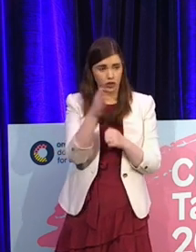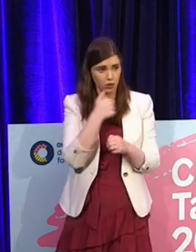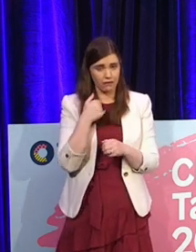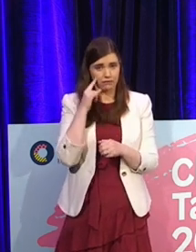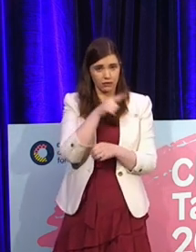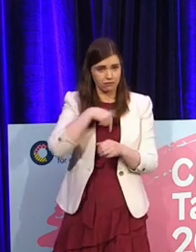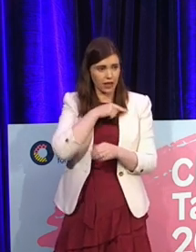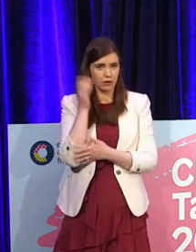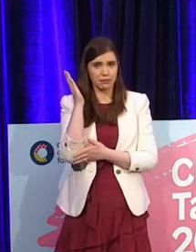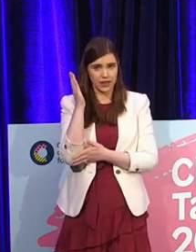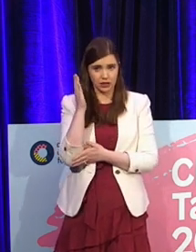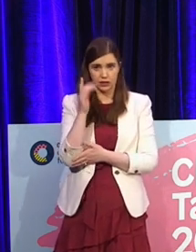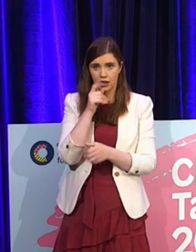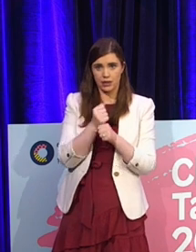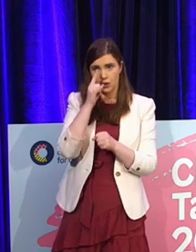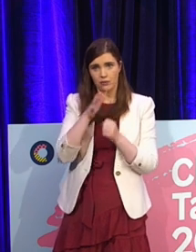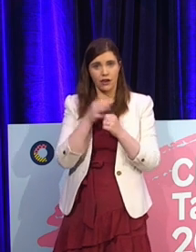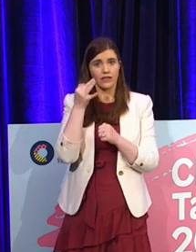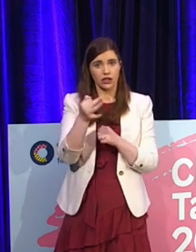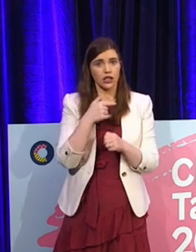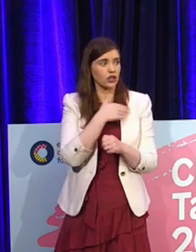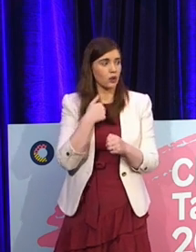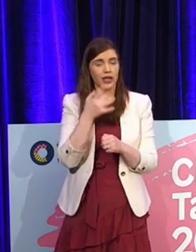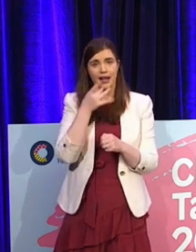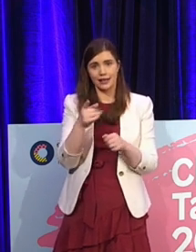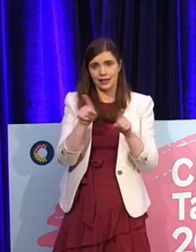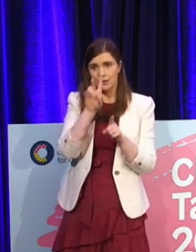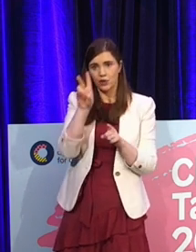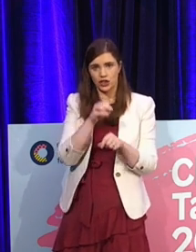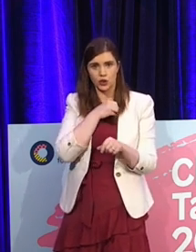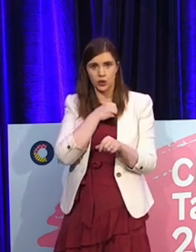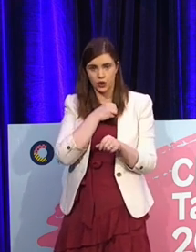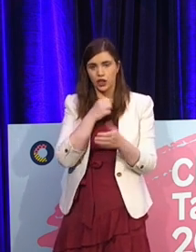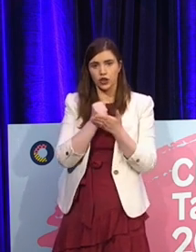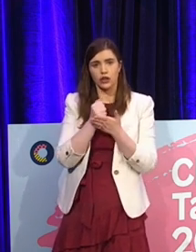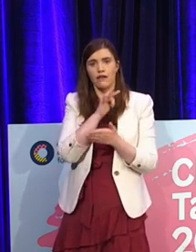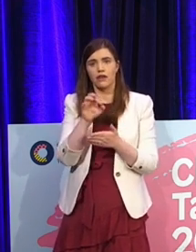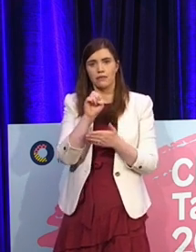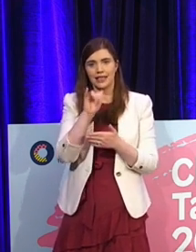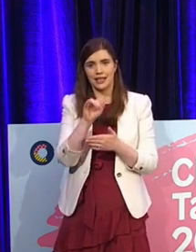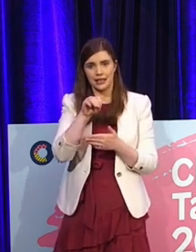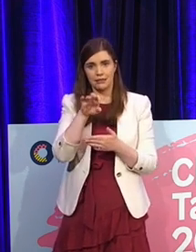future, but we decided to also put the same question to the students of Sandymount Educate Together, our audience tonight.